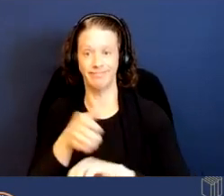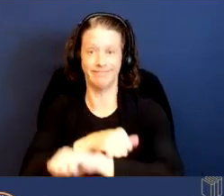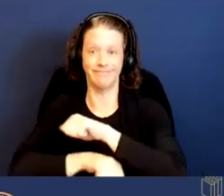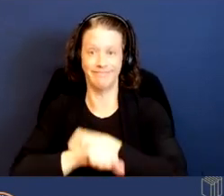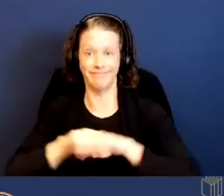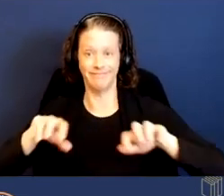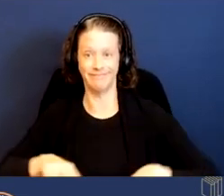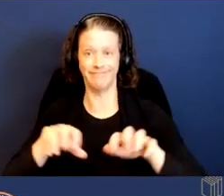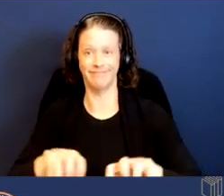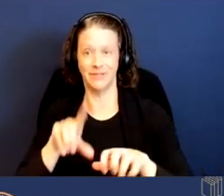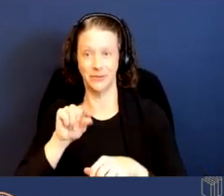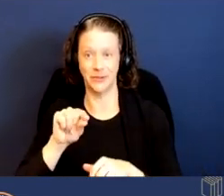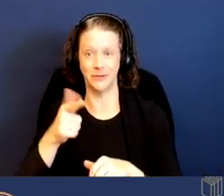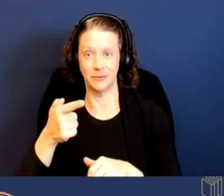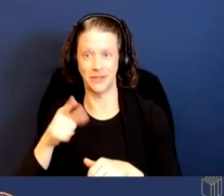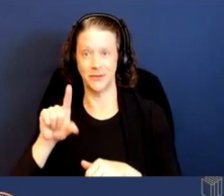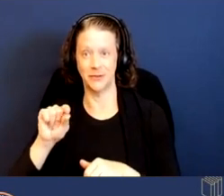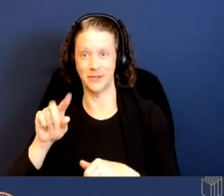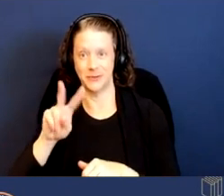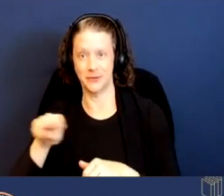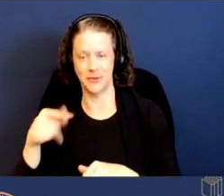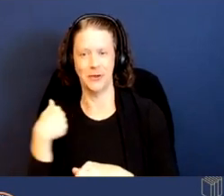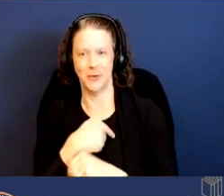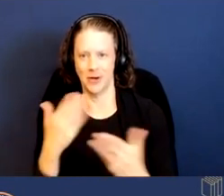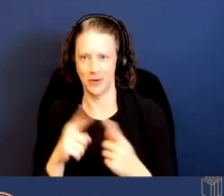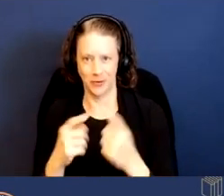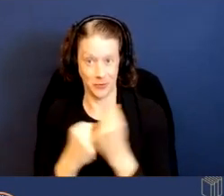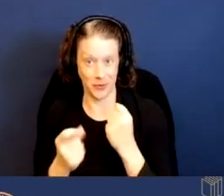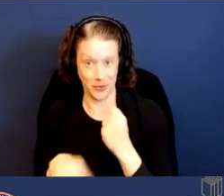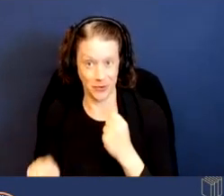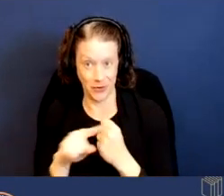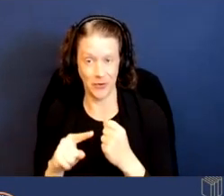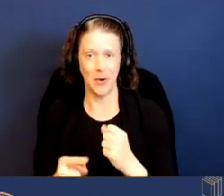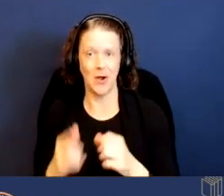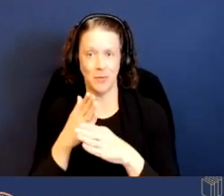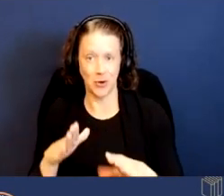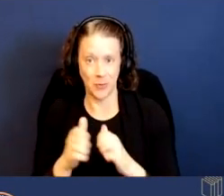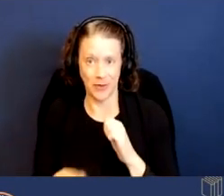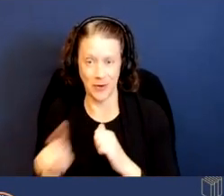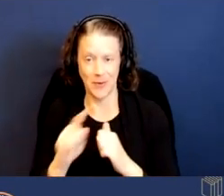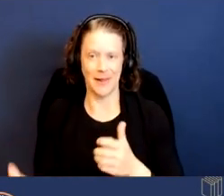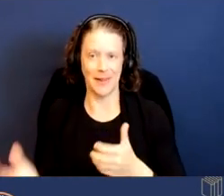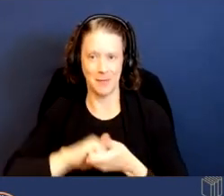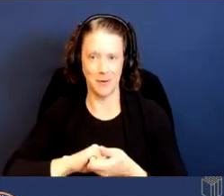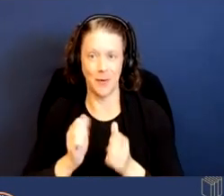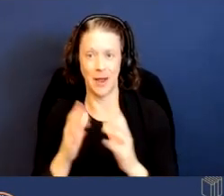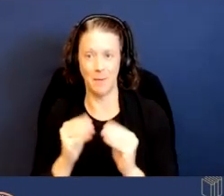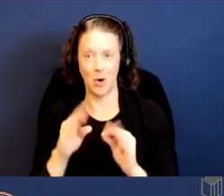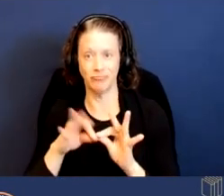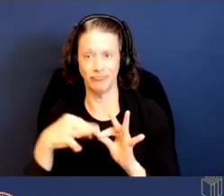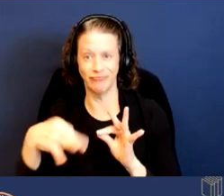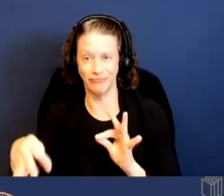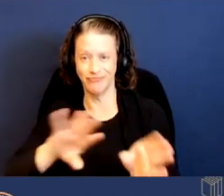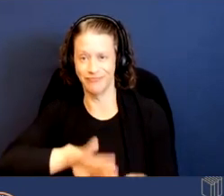that we are here to support you. Partner with you and collaborate with you as well. So without further ado, we'll jump right